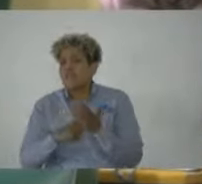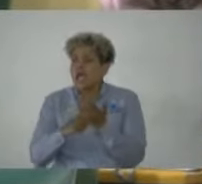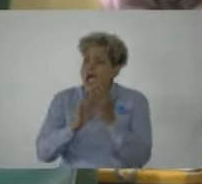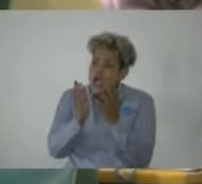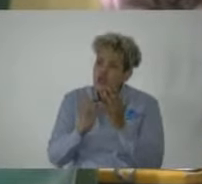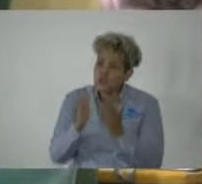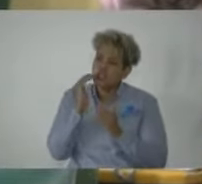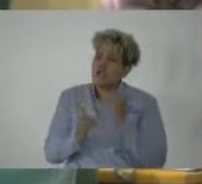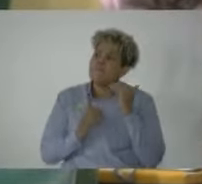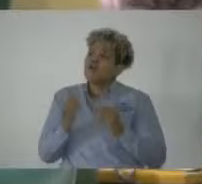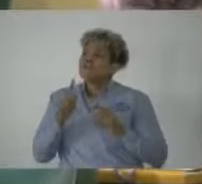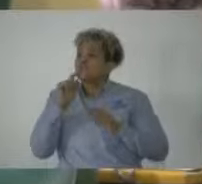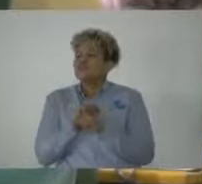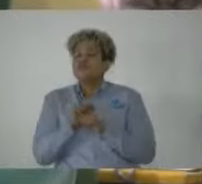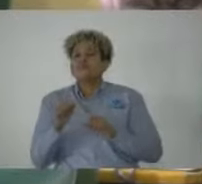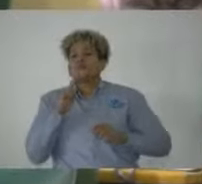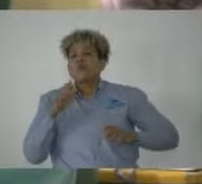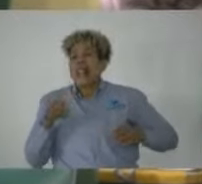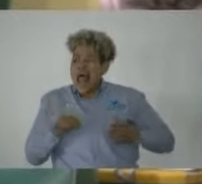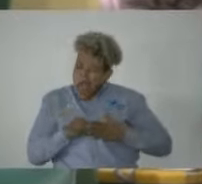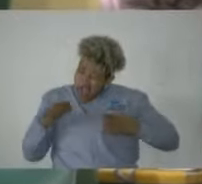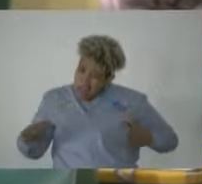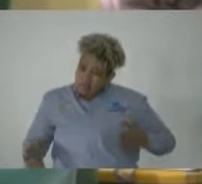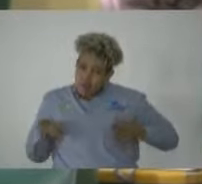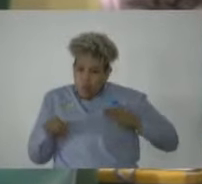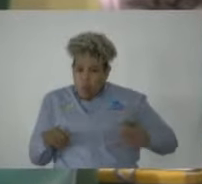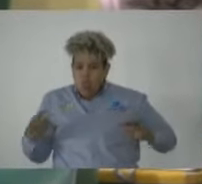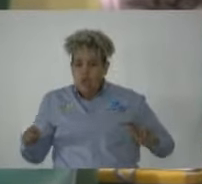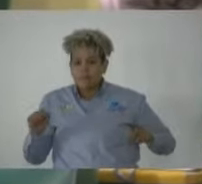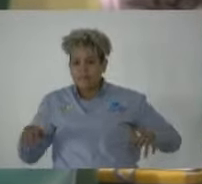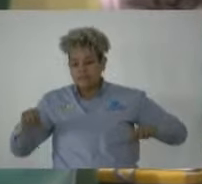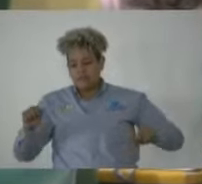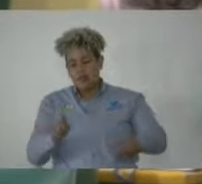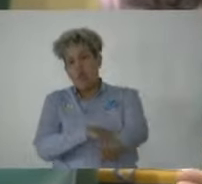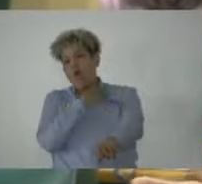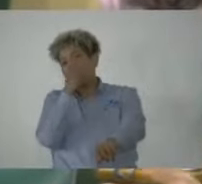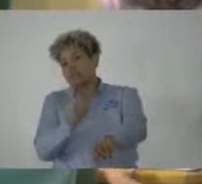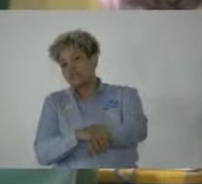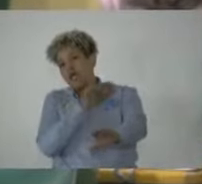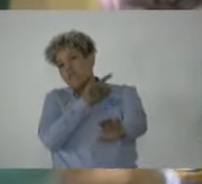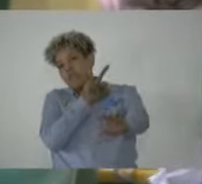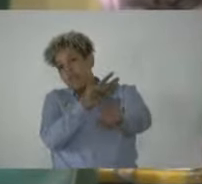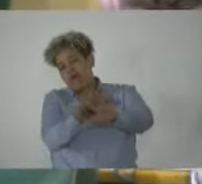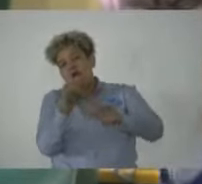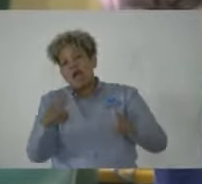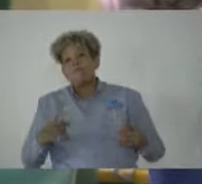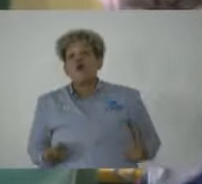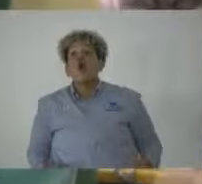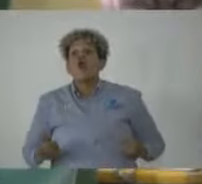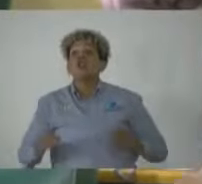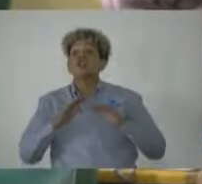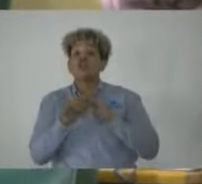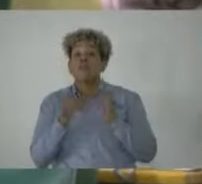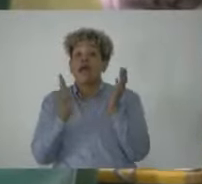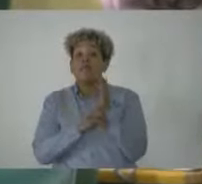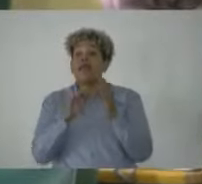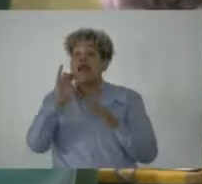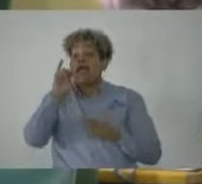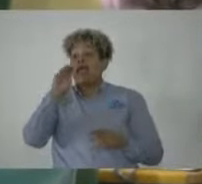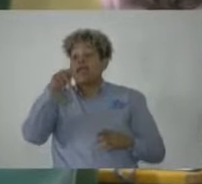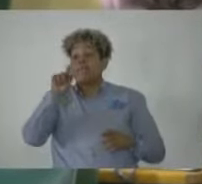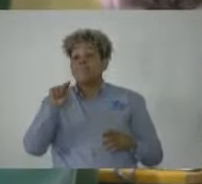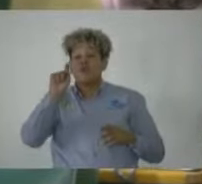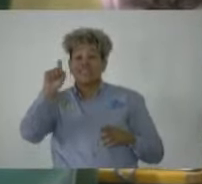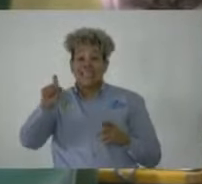negotiation that very, very, very expensive and can take a very long time. Currently, Jamaica applies import duties